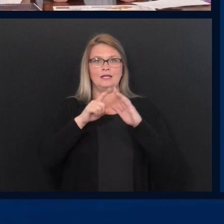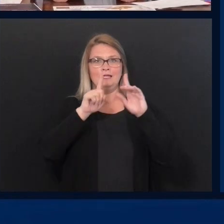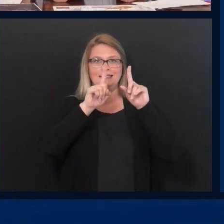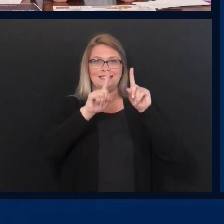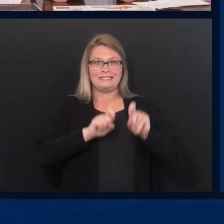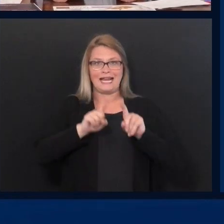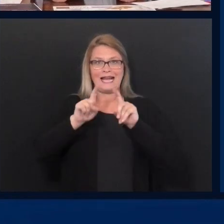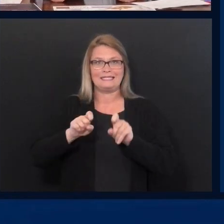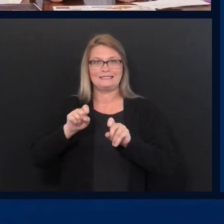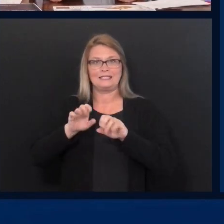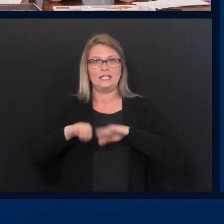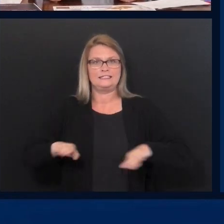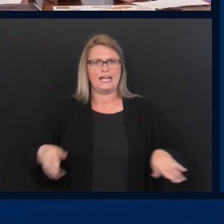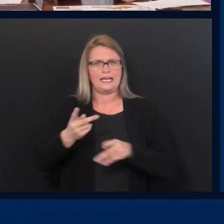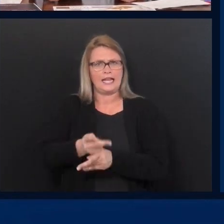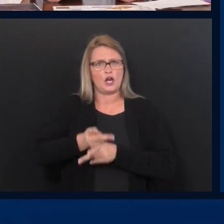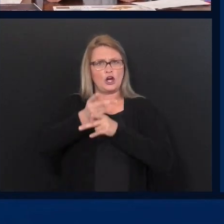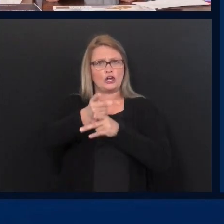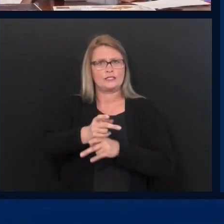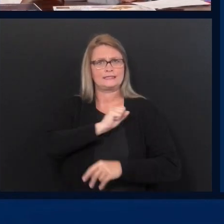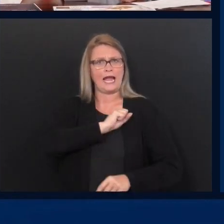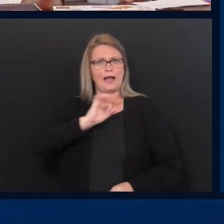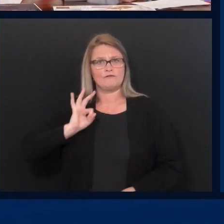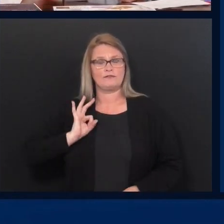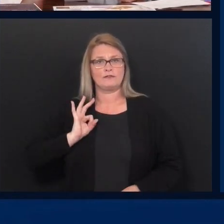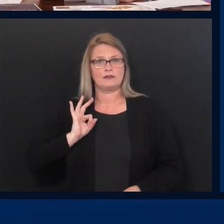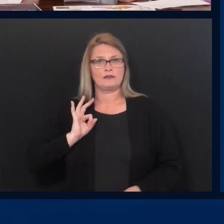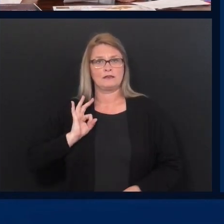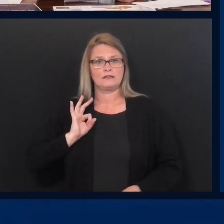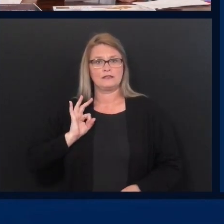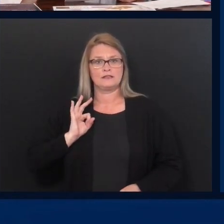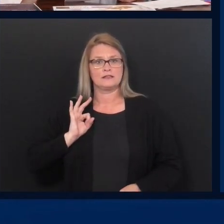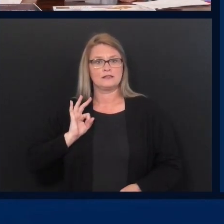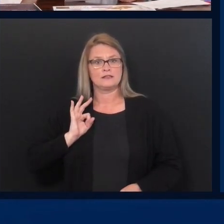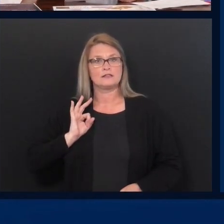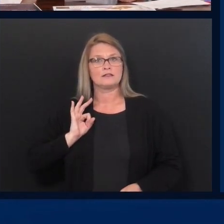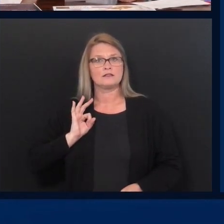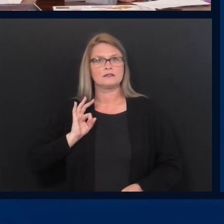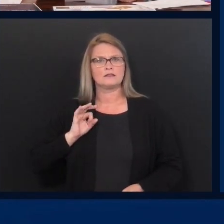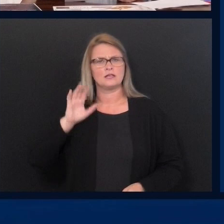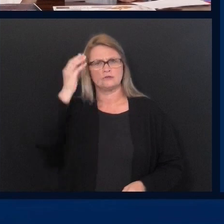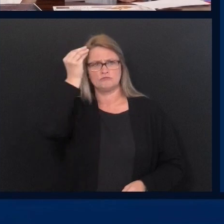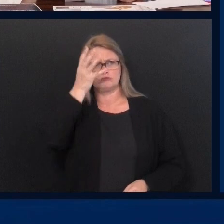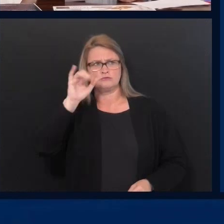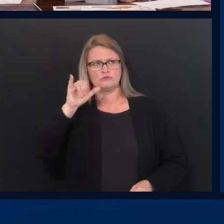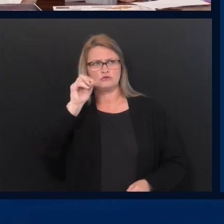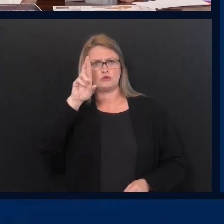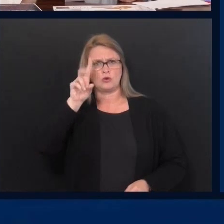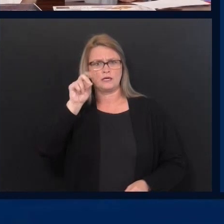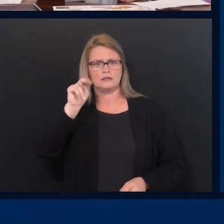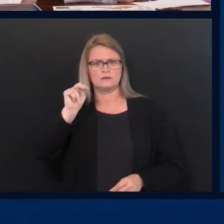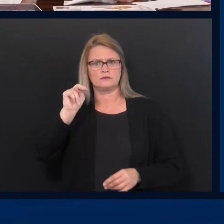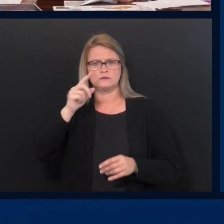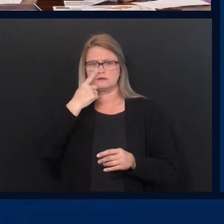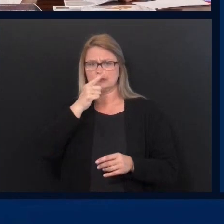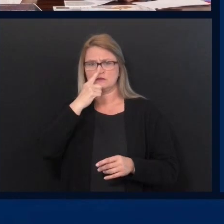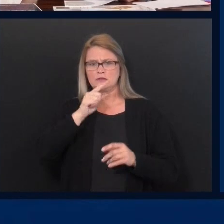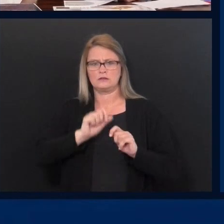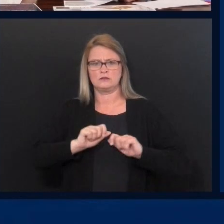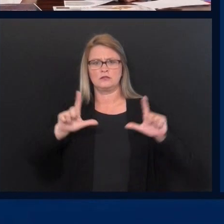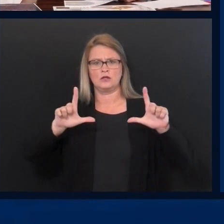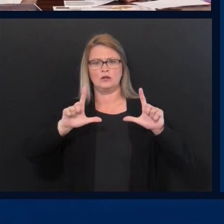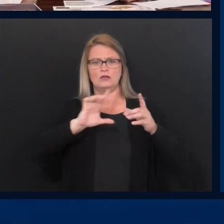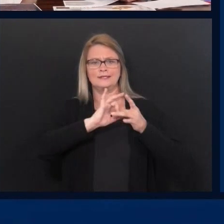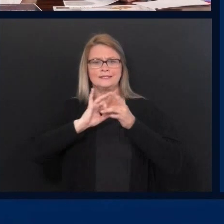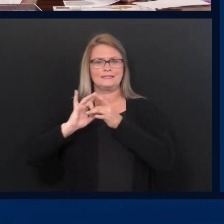the daycare staff. And then then Jordan, if you'd go to that slide, it's got all the boards and